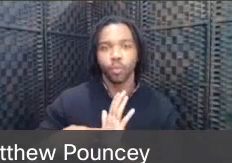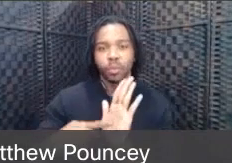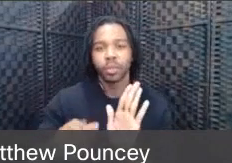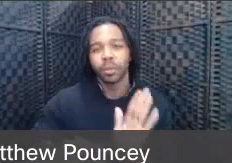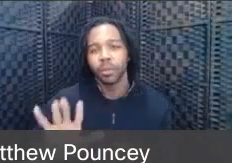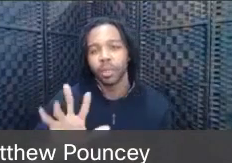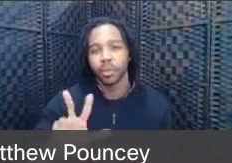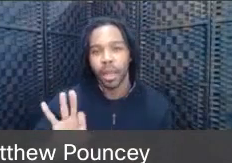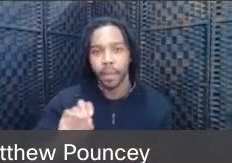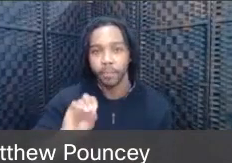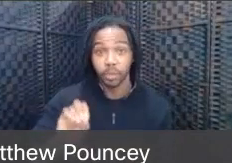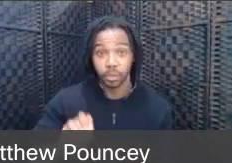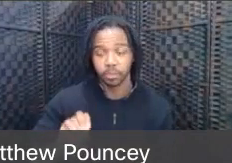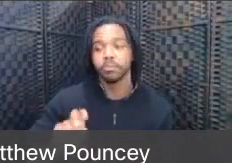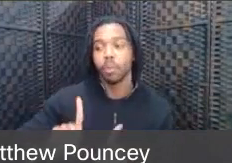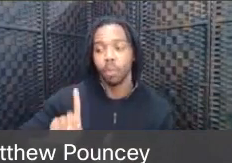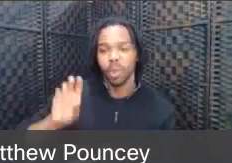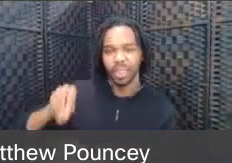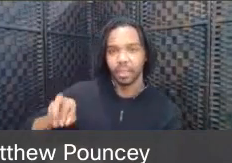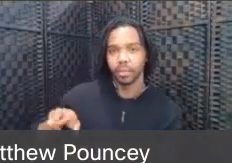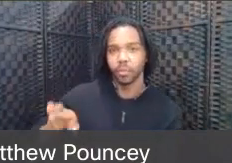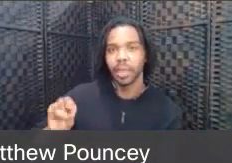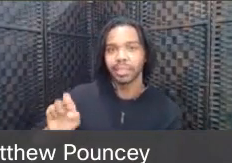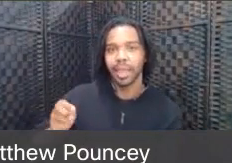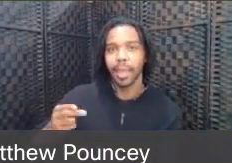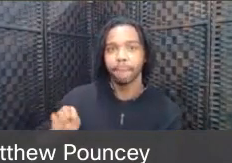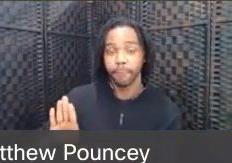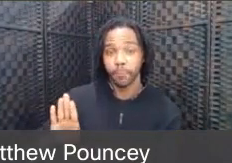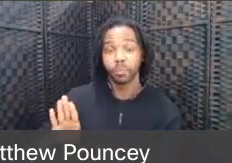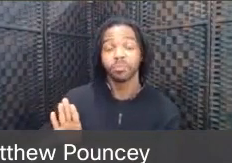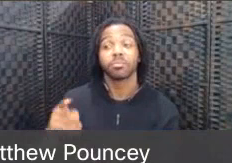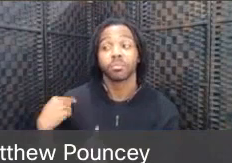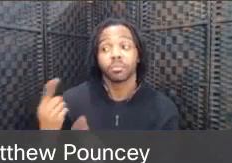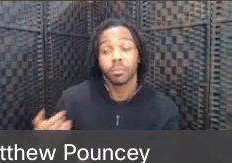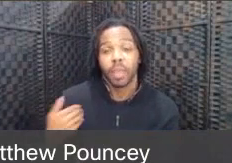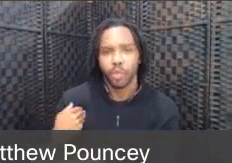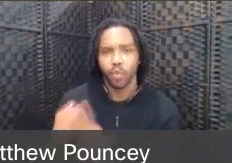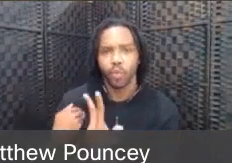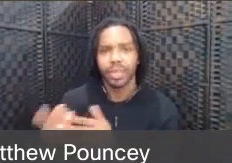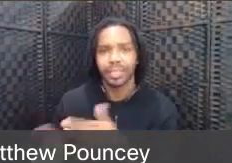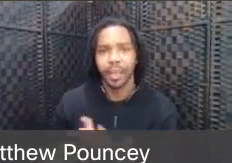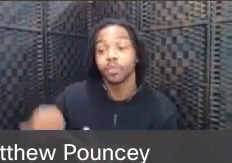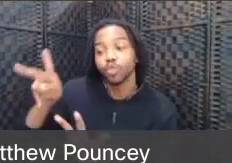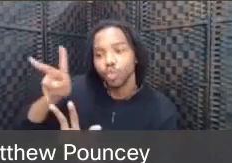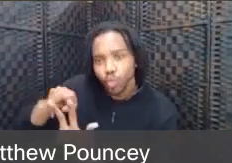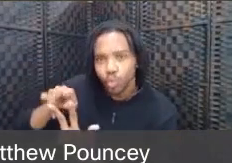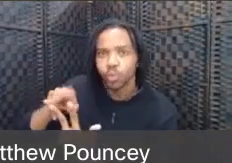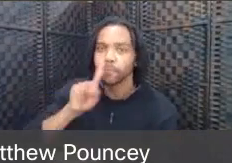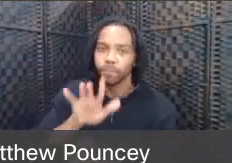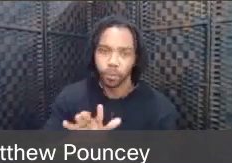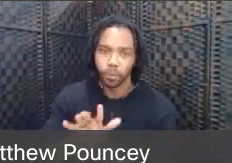39% of people in residential habilitation. There have been 3 deaths, but only 2 of those are confirmed COVID